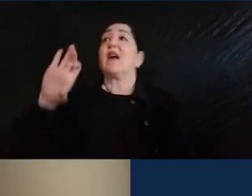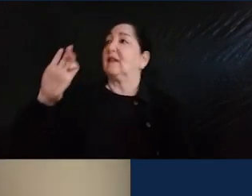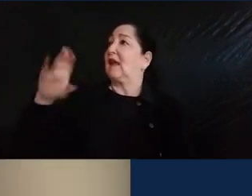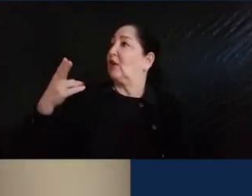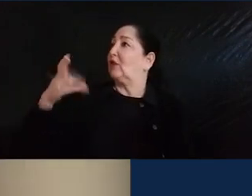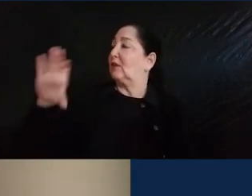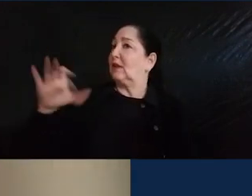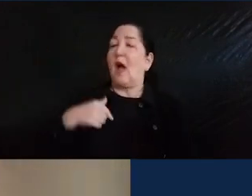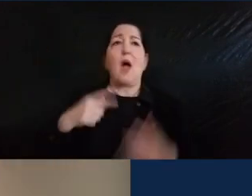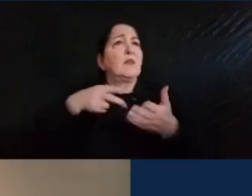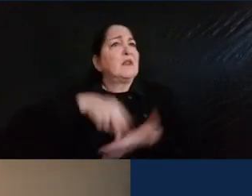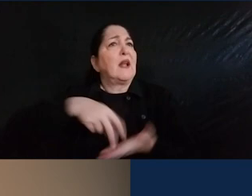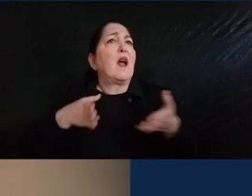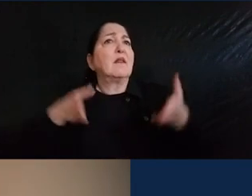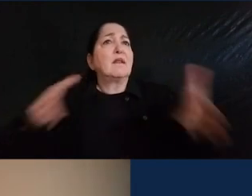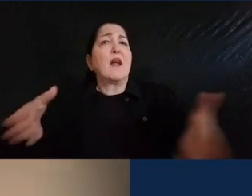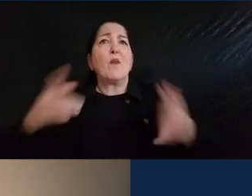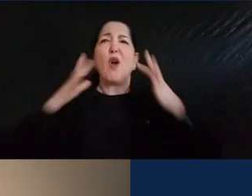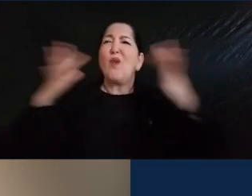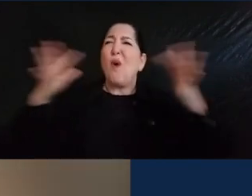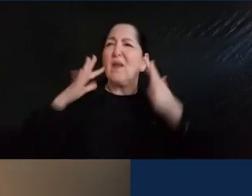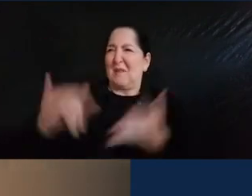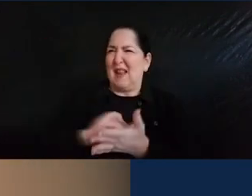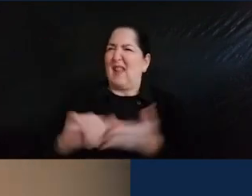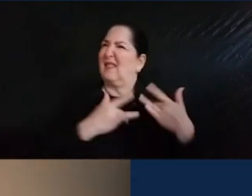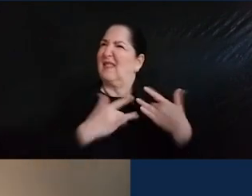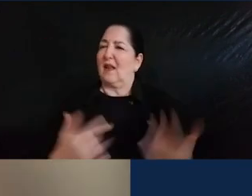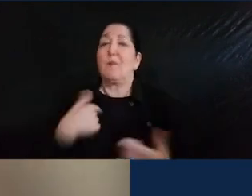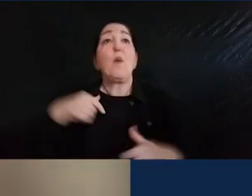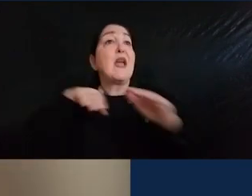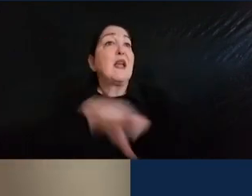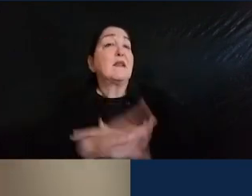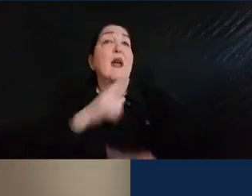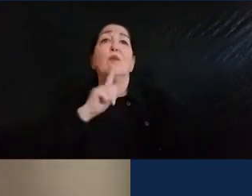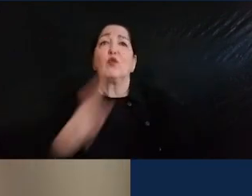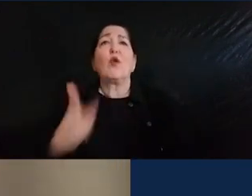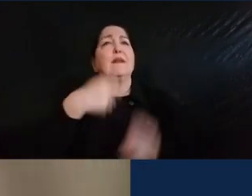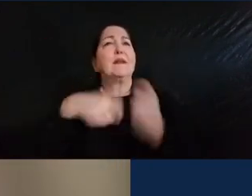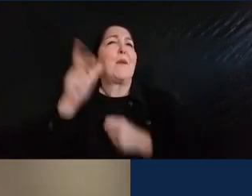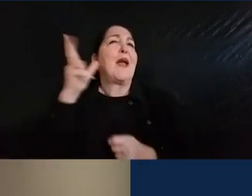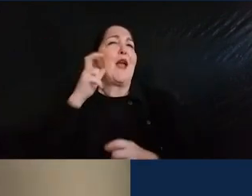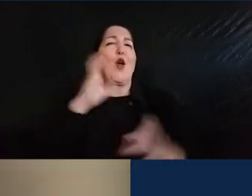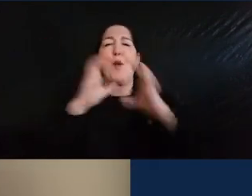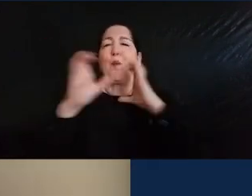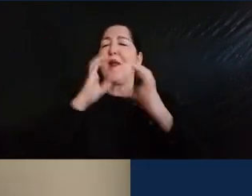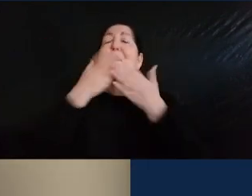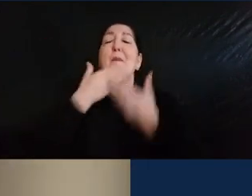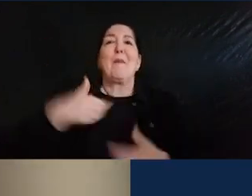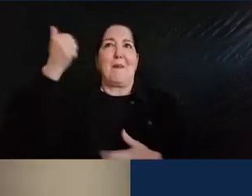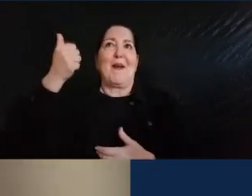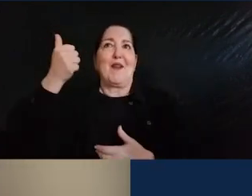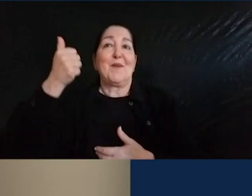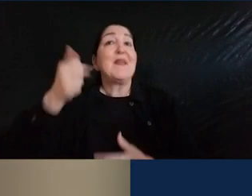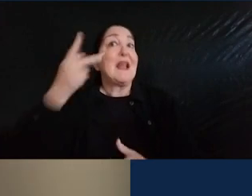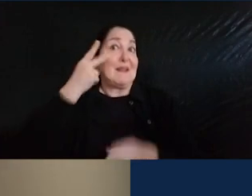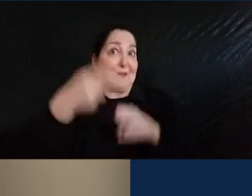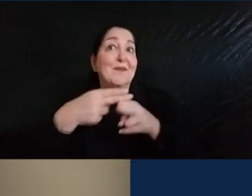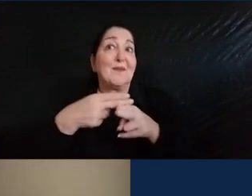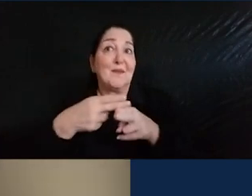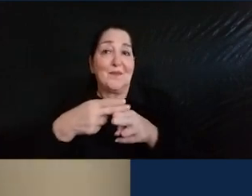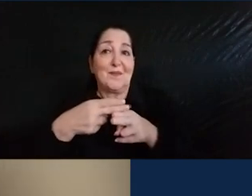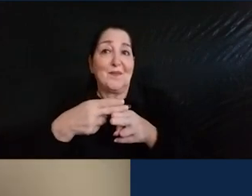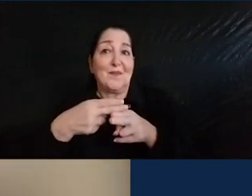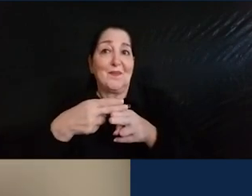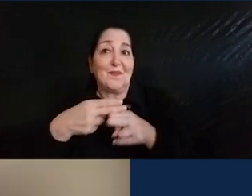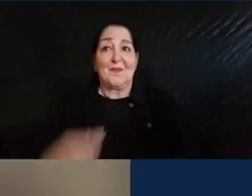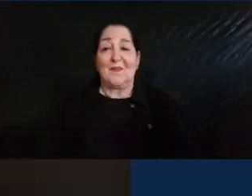CHC. I'm on a typically noisy Manhattan sidewalk, so let's go inside where I'm sure we're gonna be able to hear and communicate so much